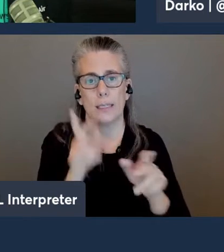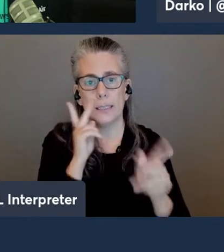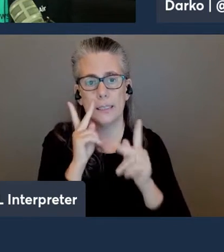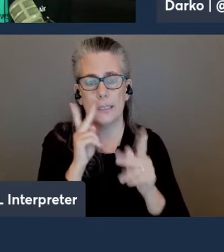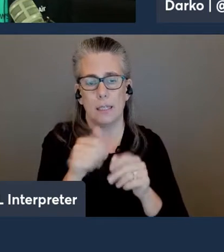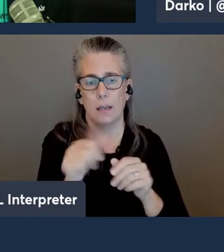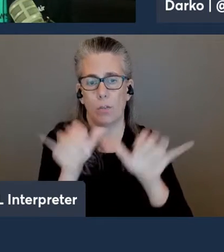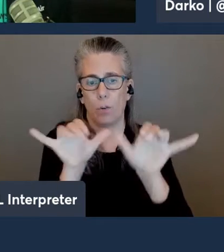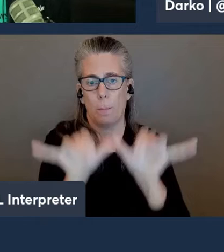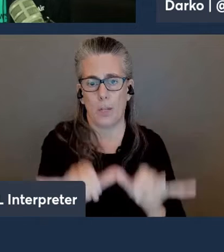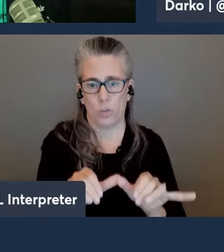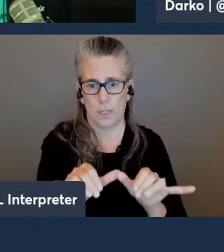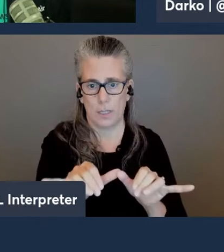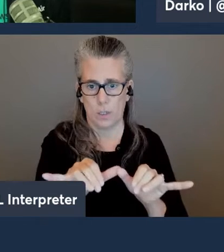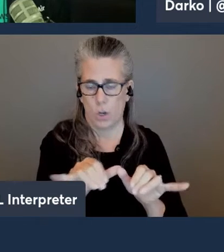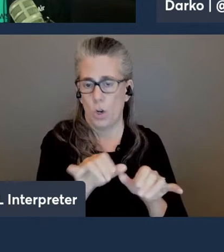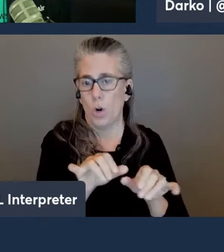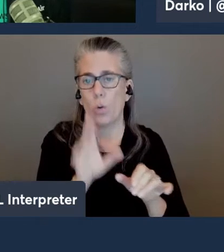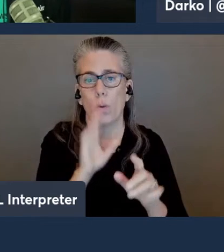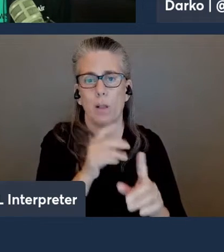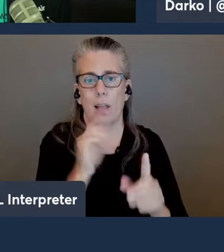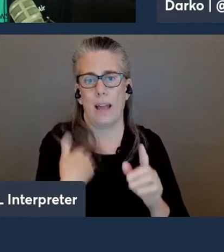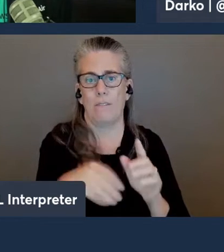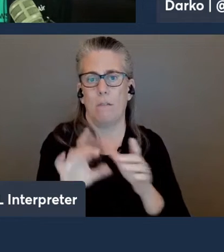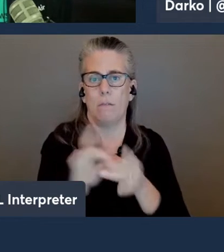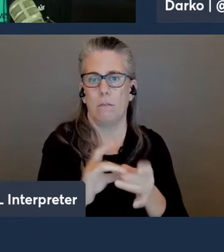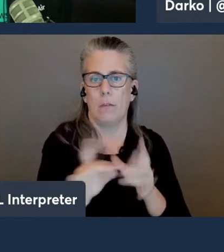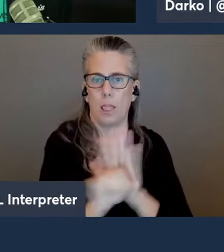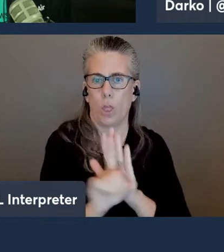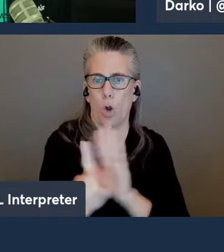to get alerted for any deviations.